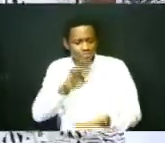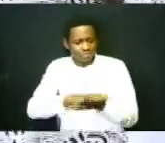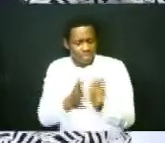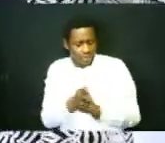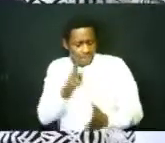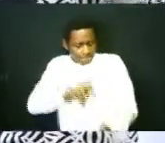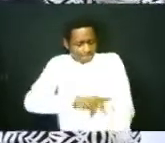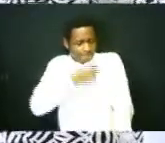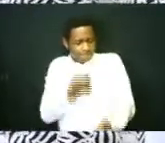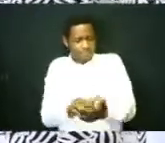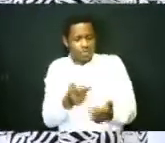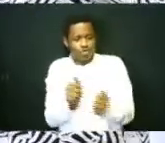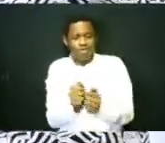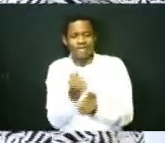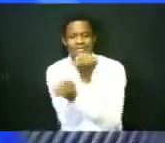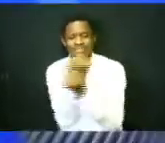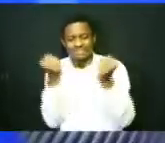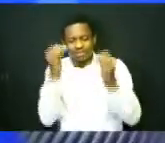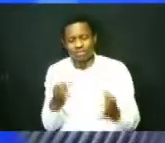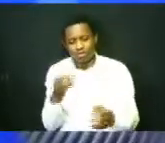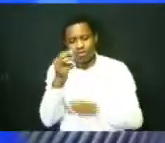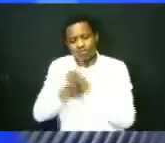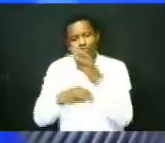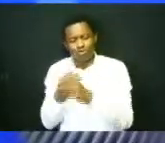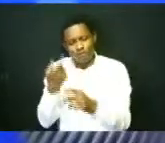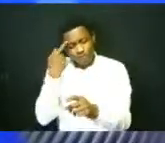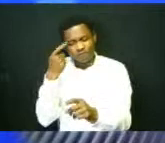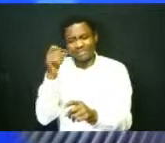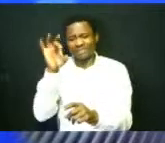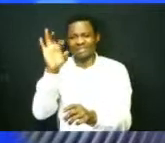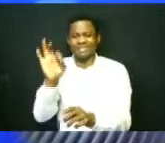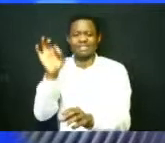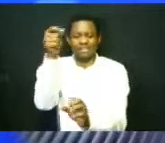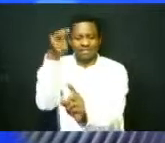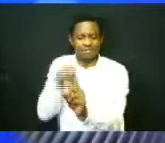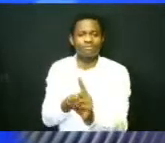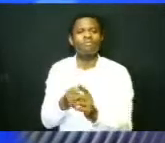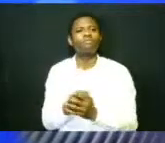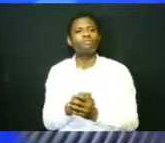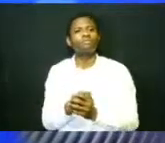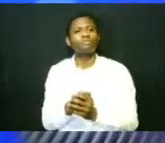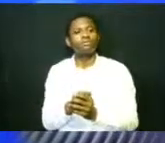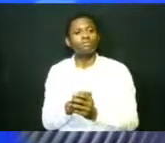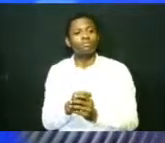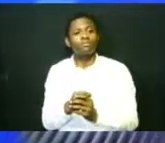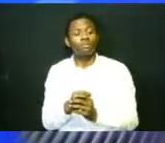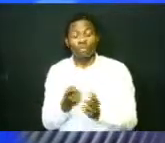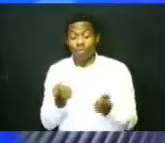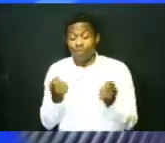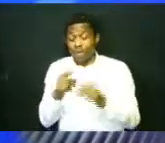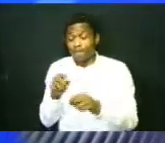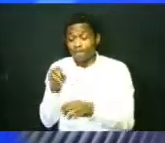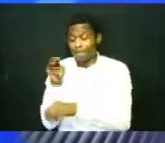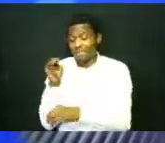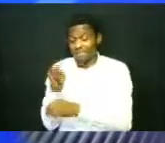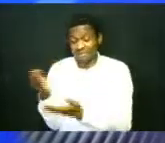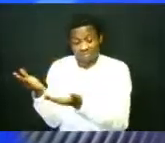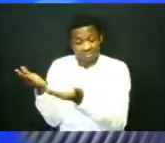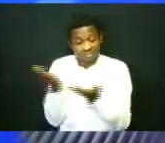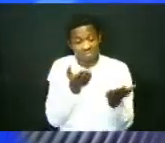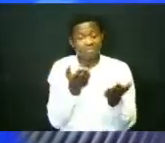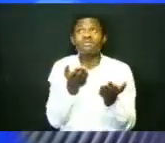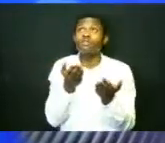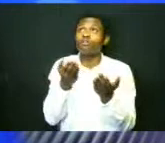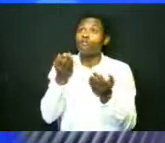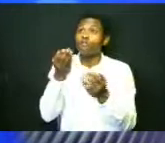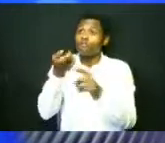So when the message was decoded from the heavenly realms, all that